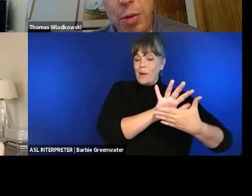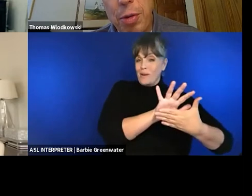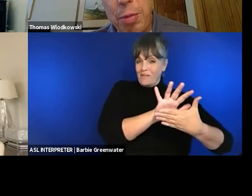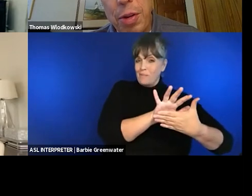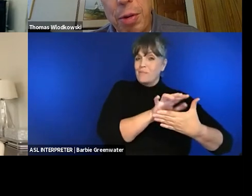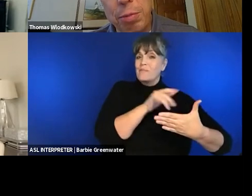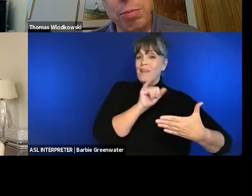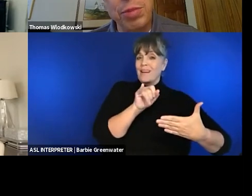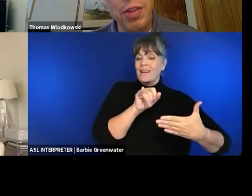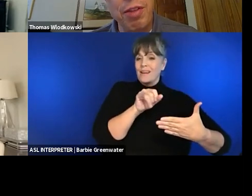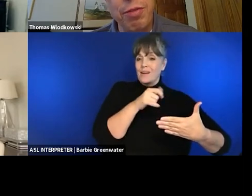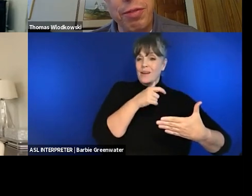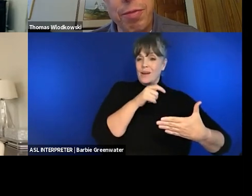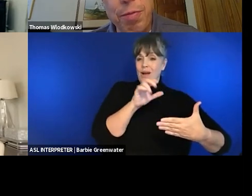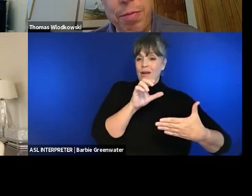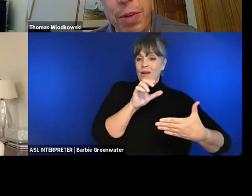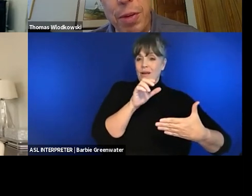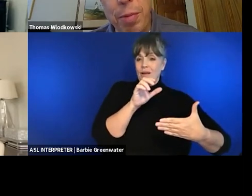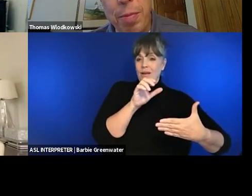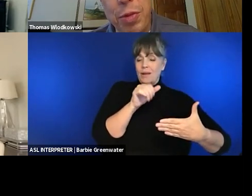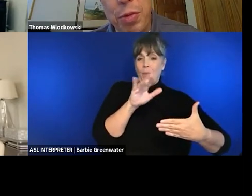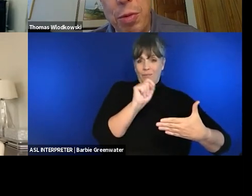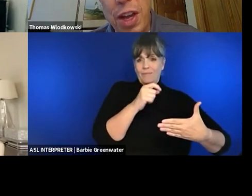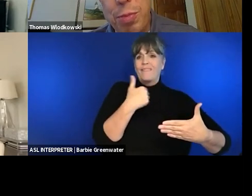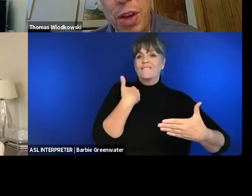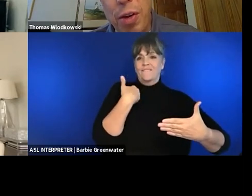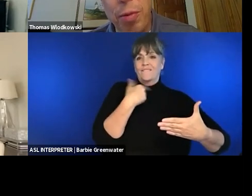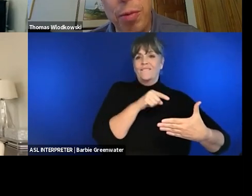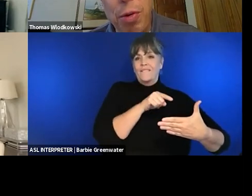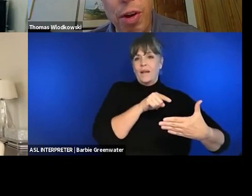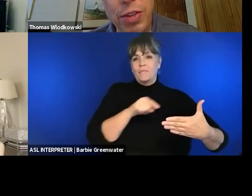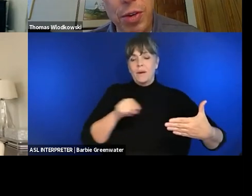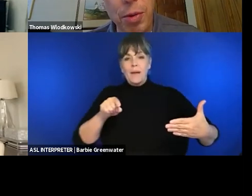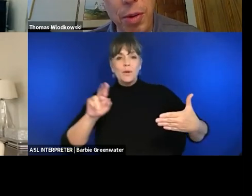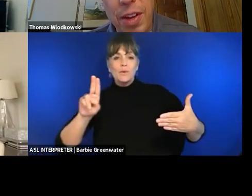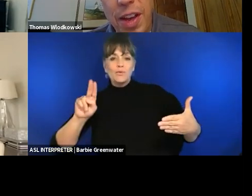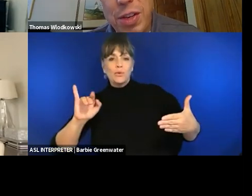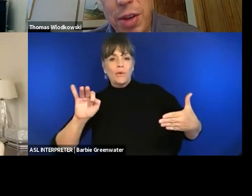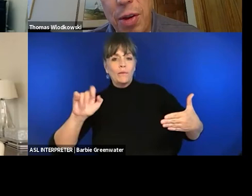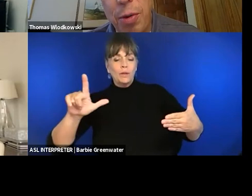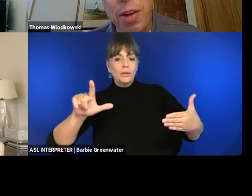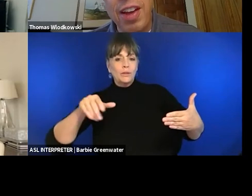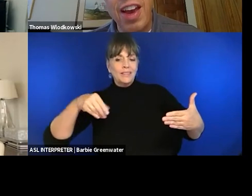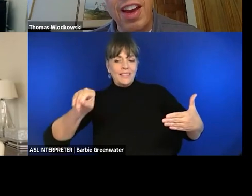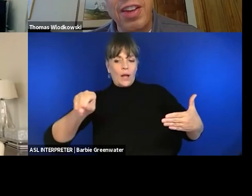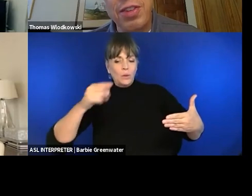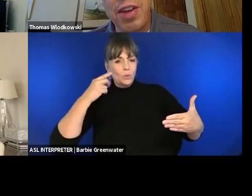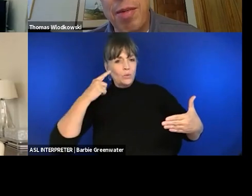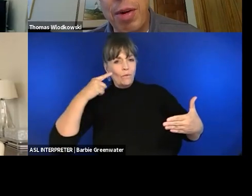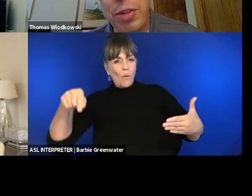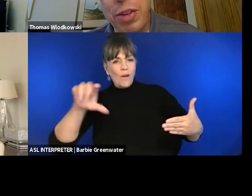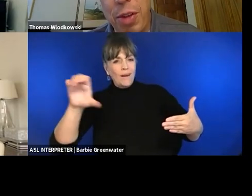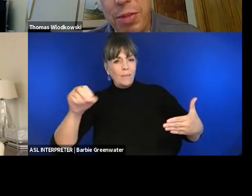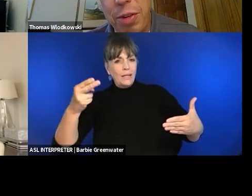also, you know, sell that film to HBO, who also, HBO has